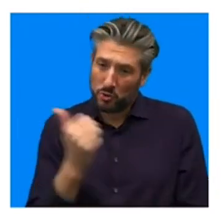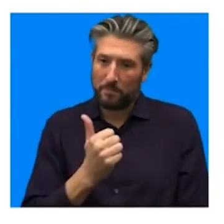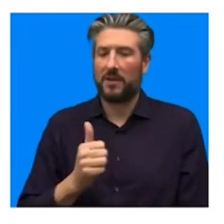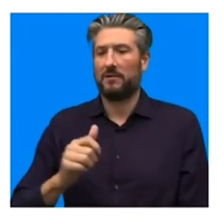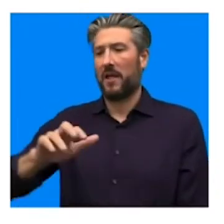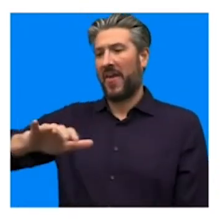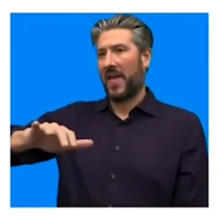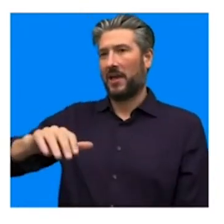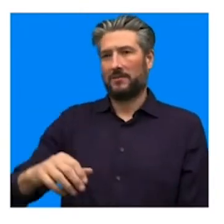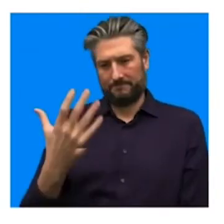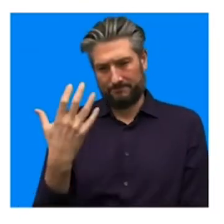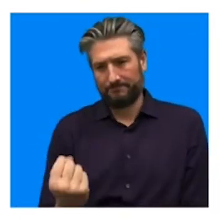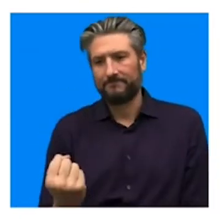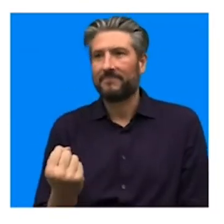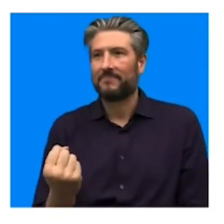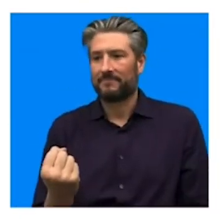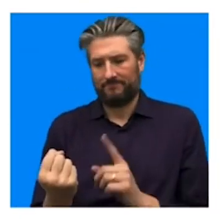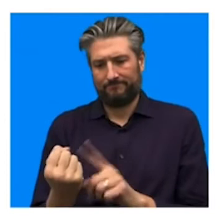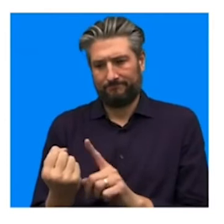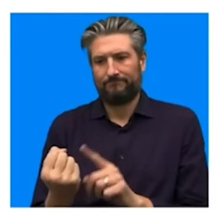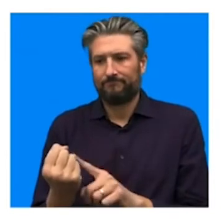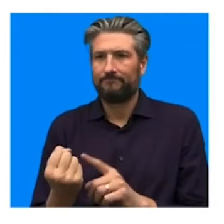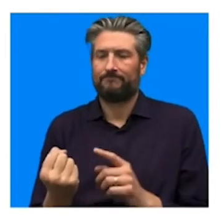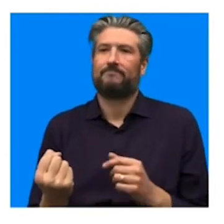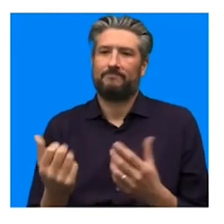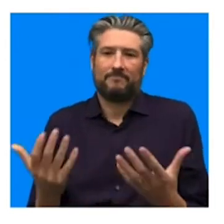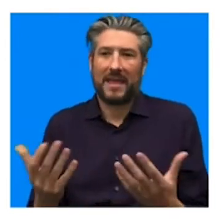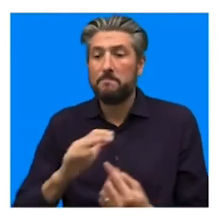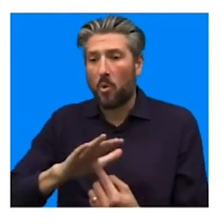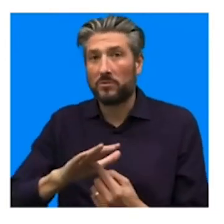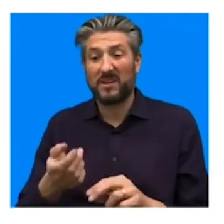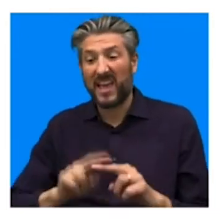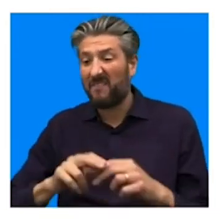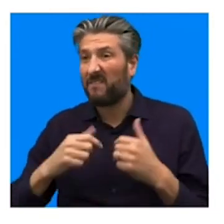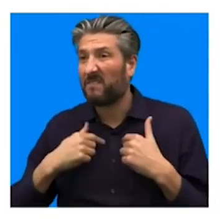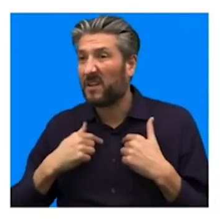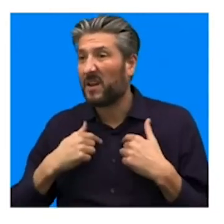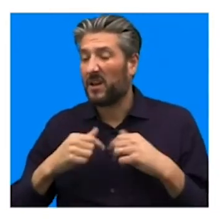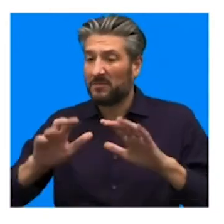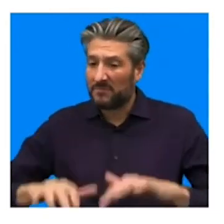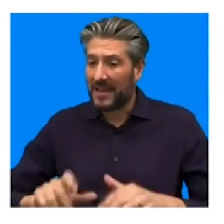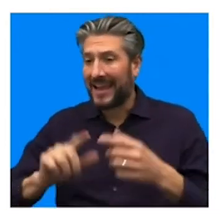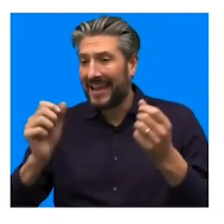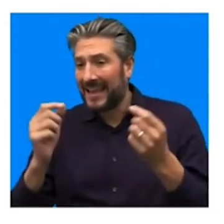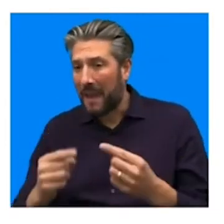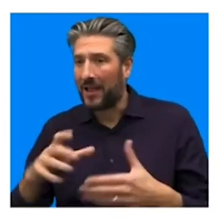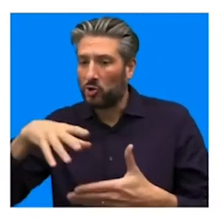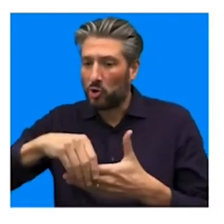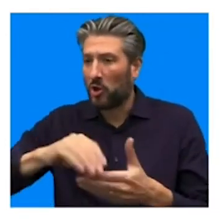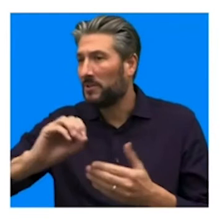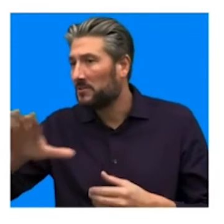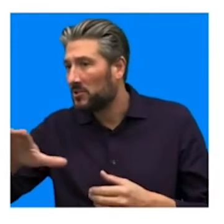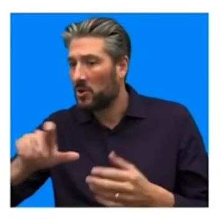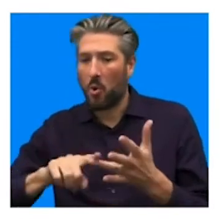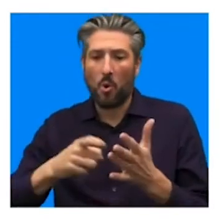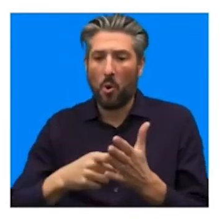It simply is. Whether you're sending an email, a document, a piece of code, a website, no matter what it